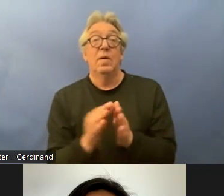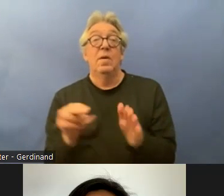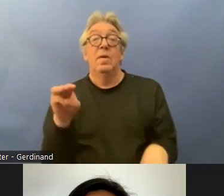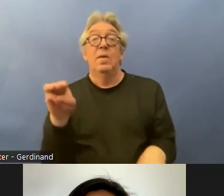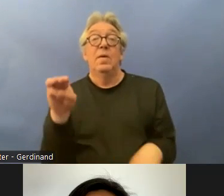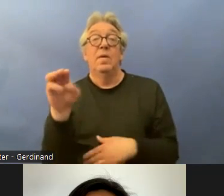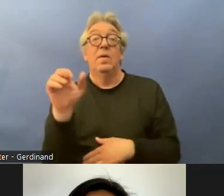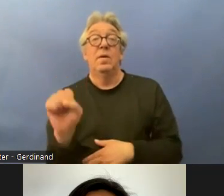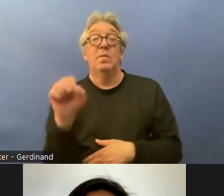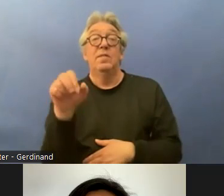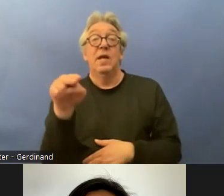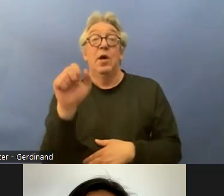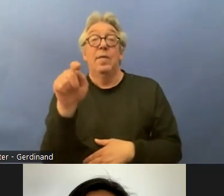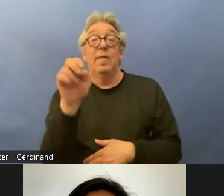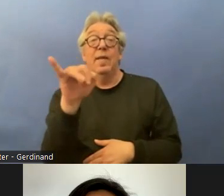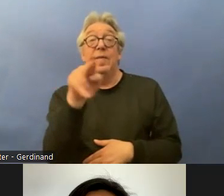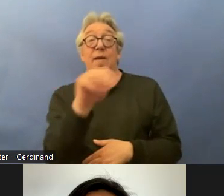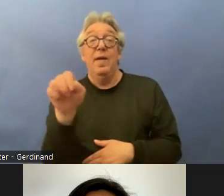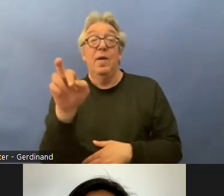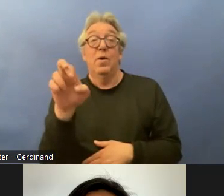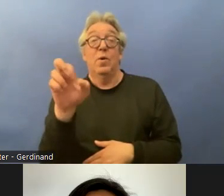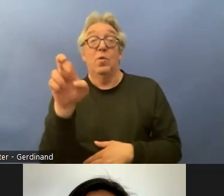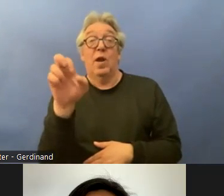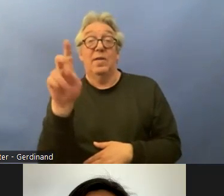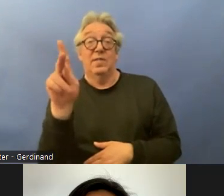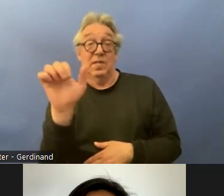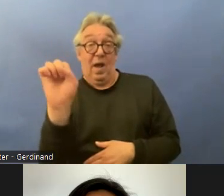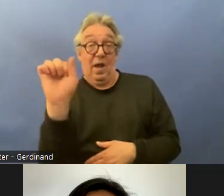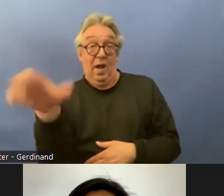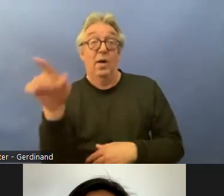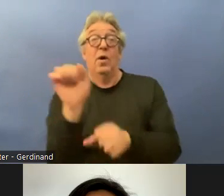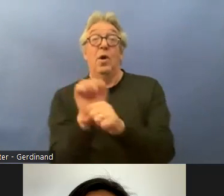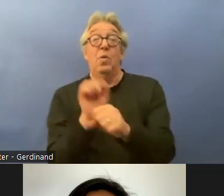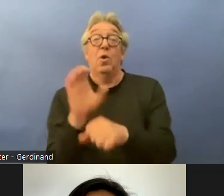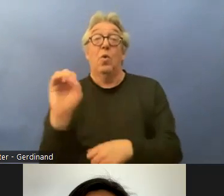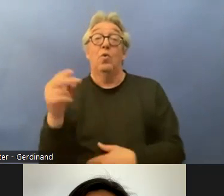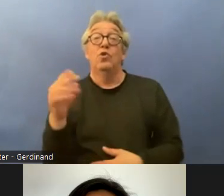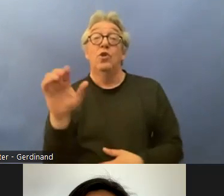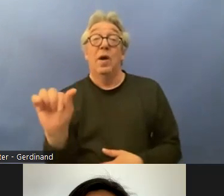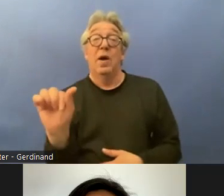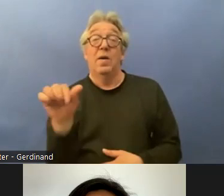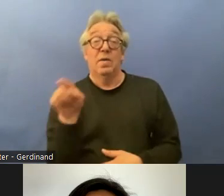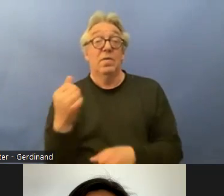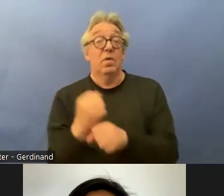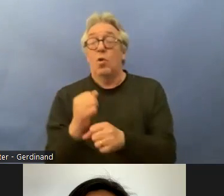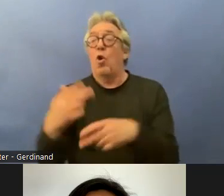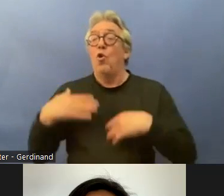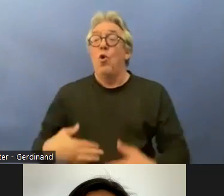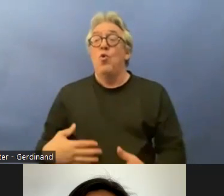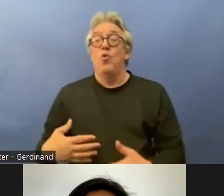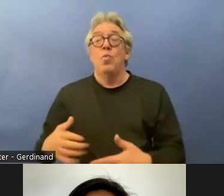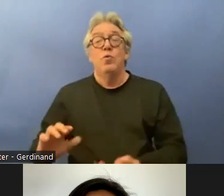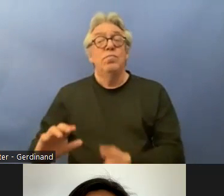In particular, she's working as humanitarian affairs officers, looking at work related